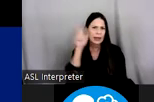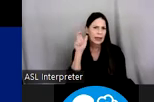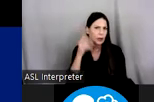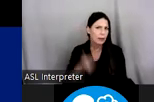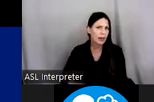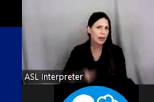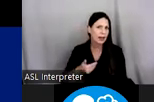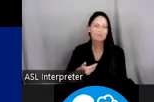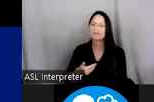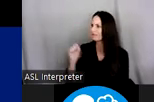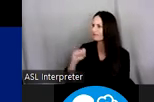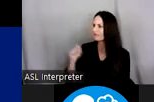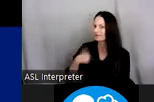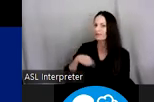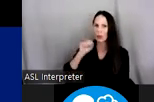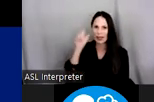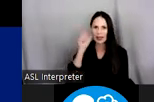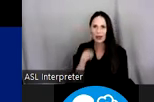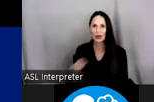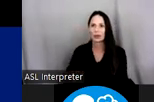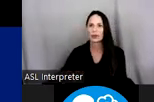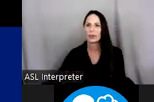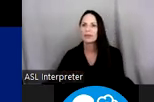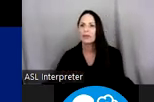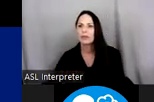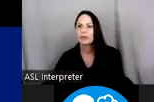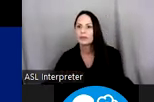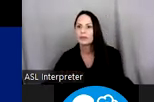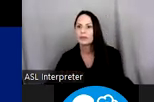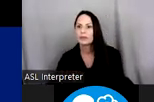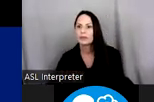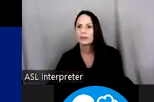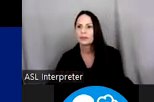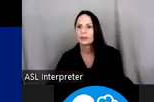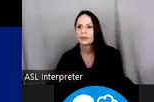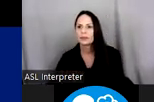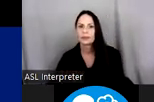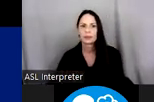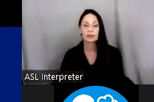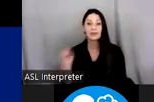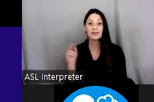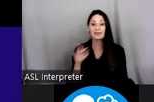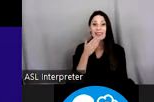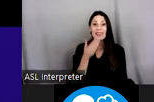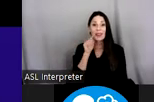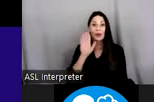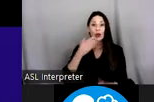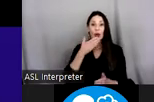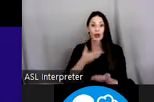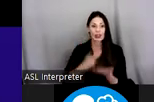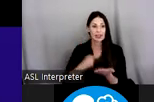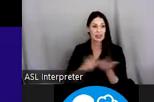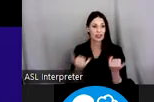Yep, we can hear you. Great. Okay. Now, do you want to go to the next slide? Thanks for your good discussion today. And Dr. Rob, I